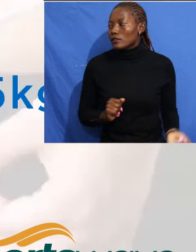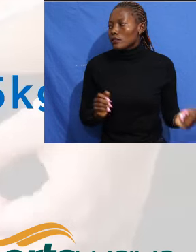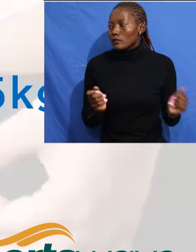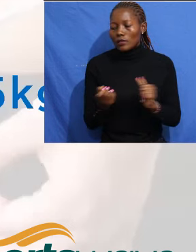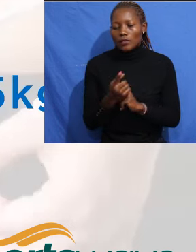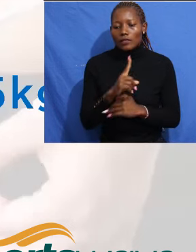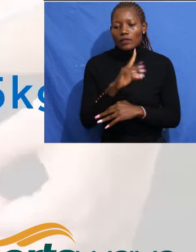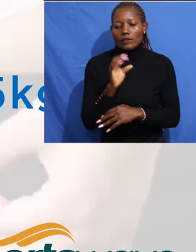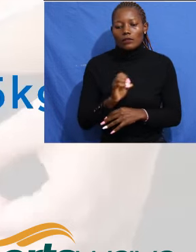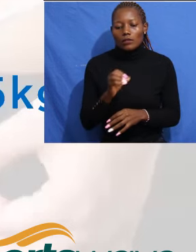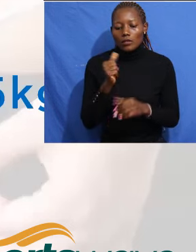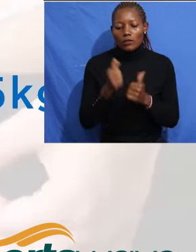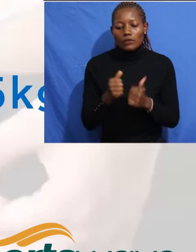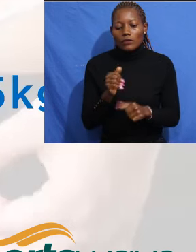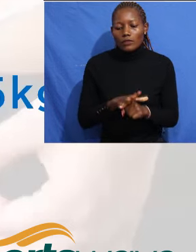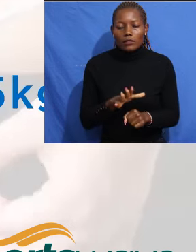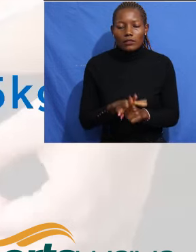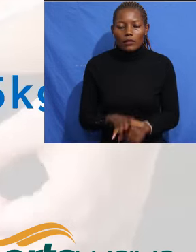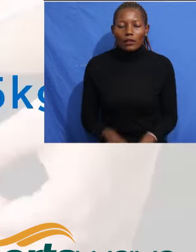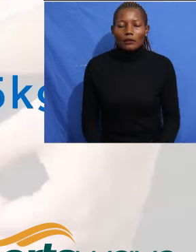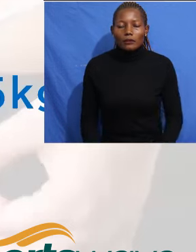lot.